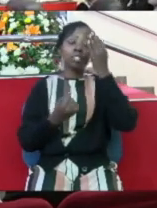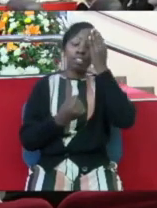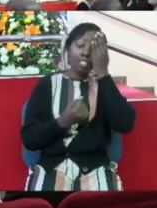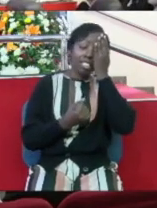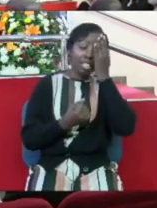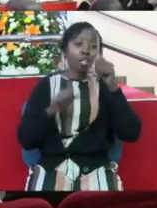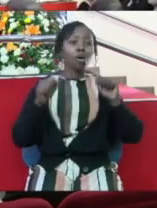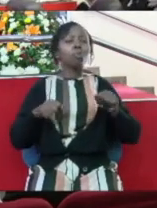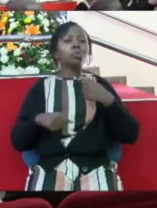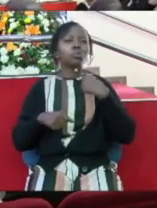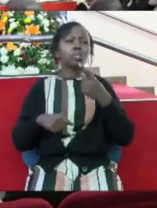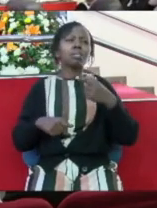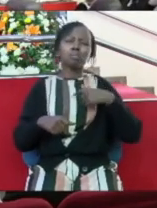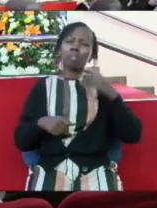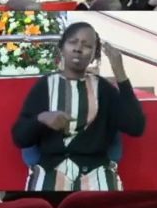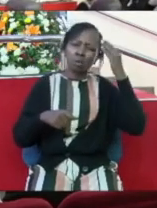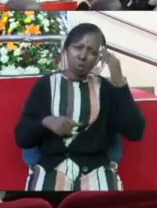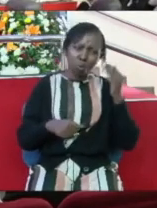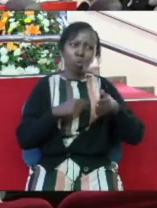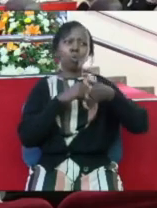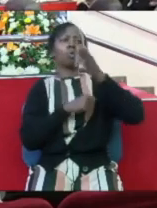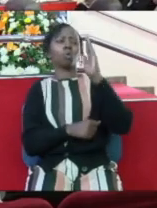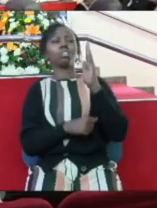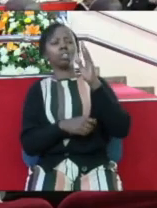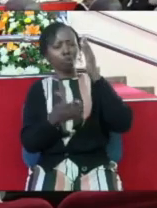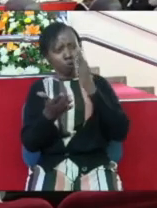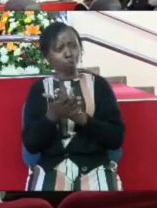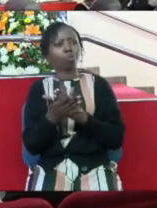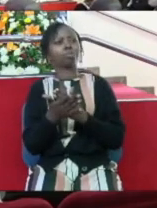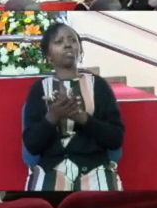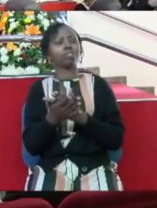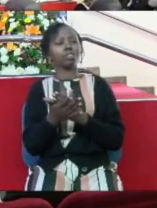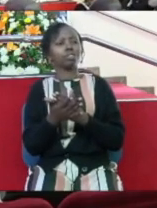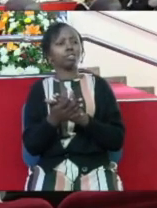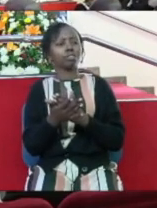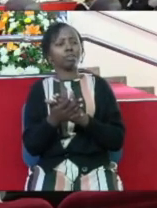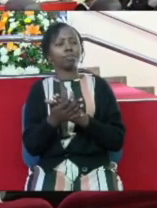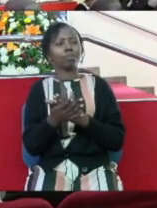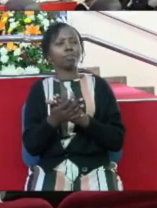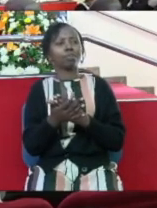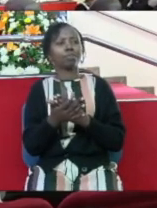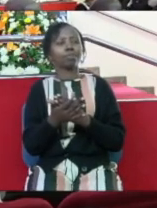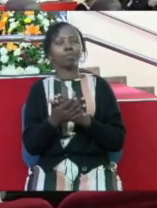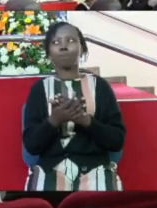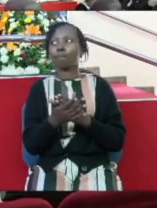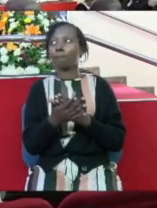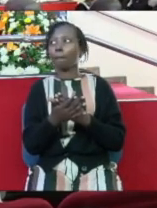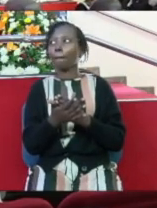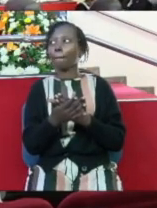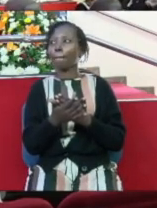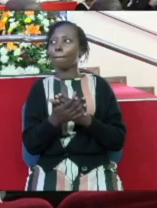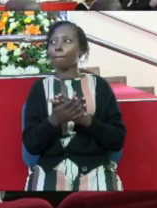I know that I know that I know that you are good." Alitaka Mungu adhihirishe kwake ili akienda kuambia wana wa Israeli ajue kwamba ni yeye ni yule Mungu